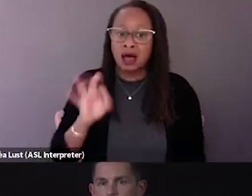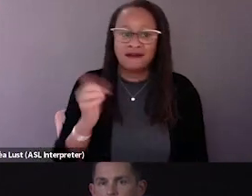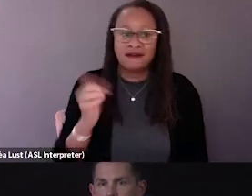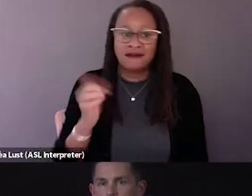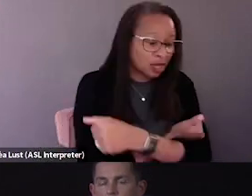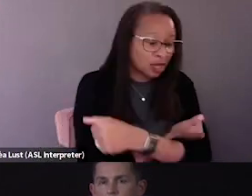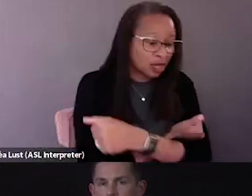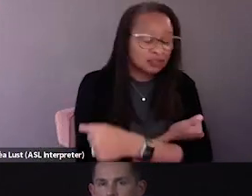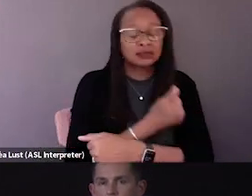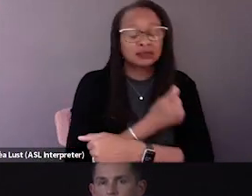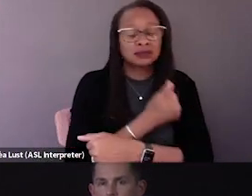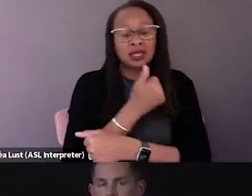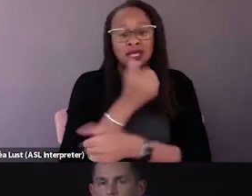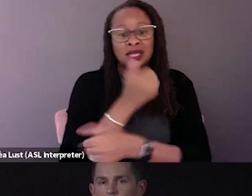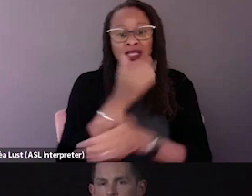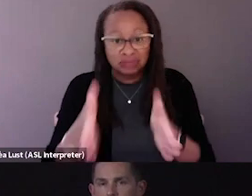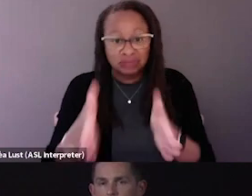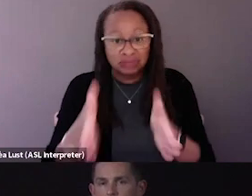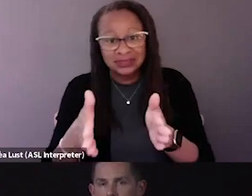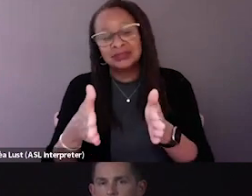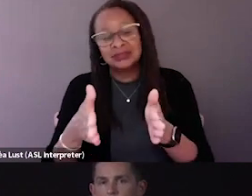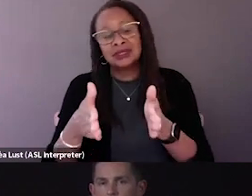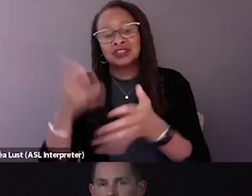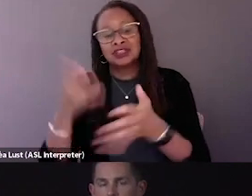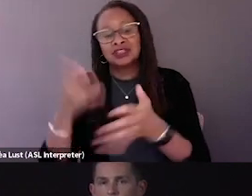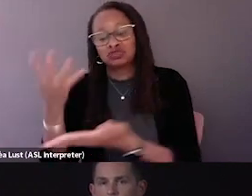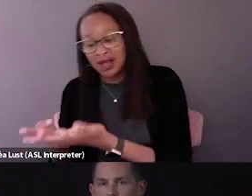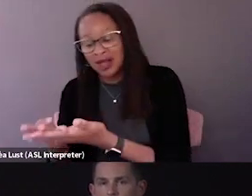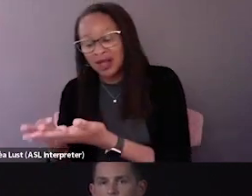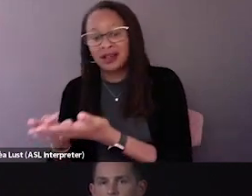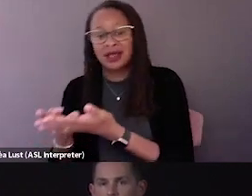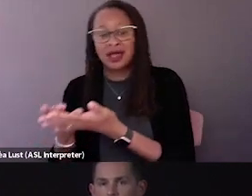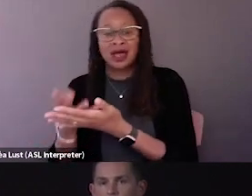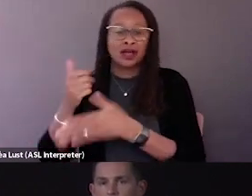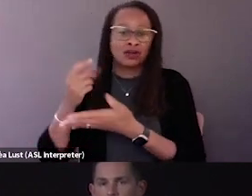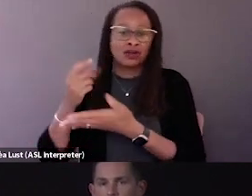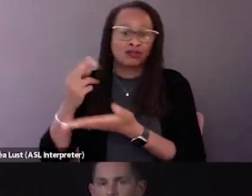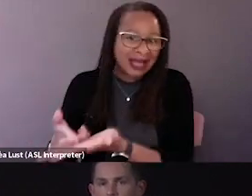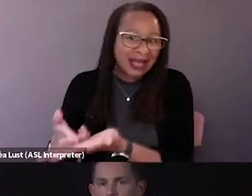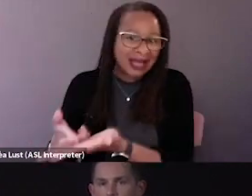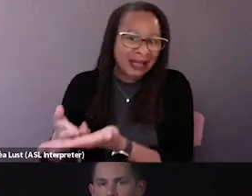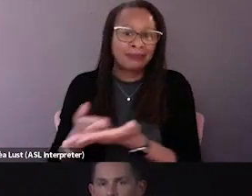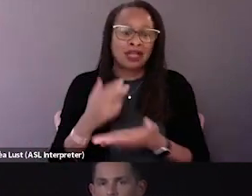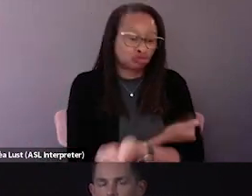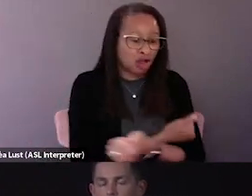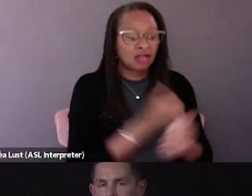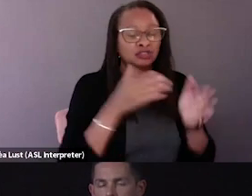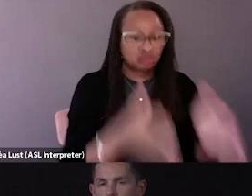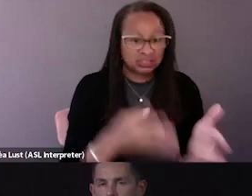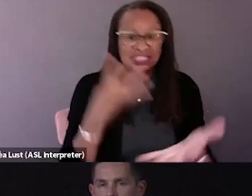drugs, streets, jail, rehab, drugs,